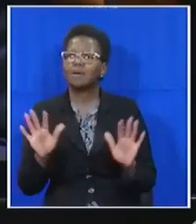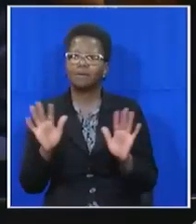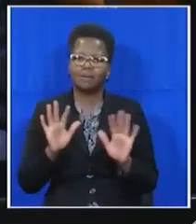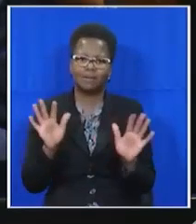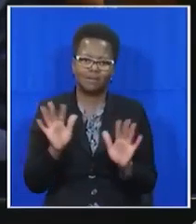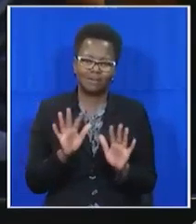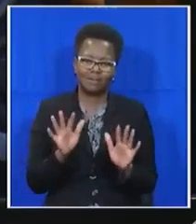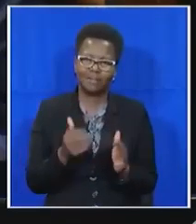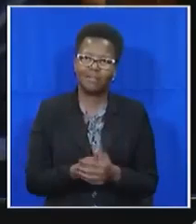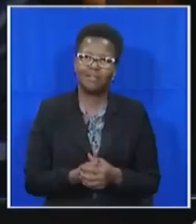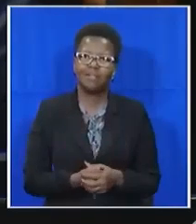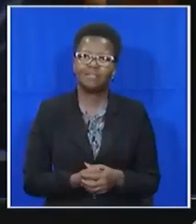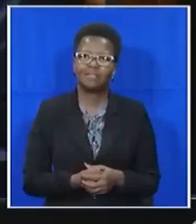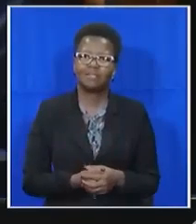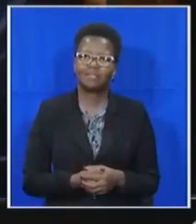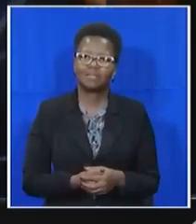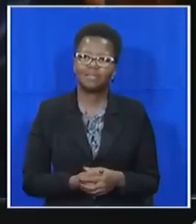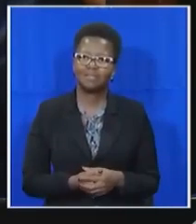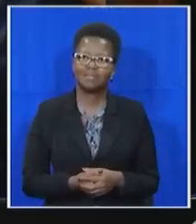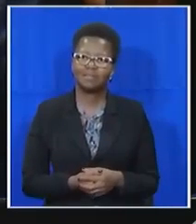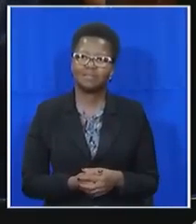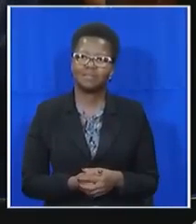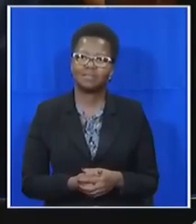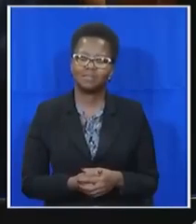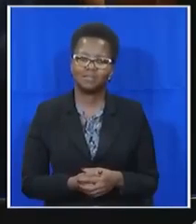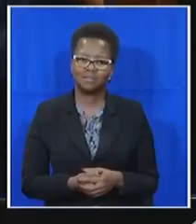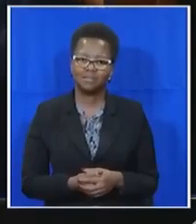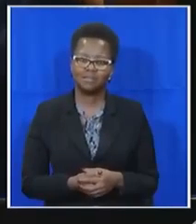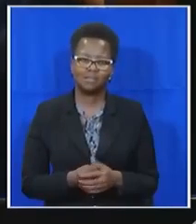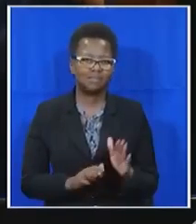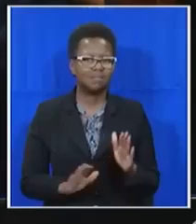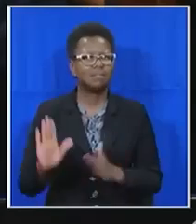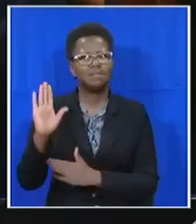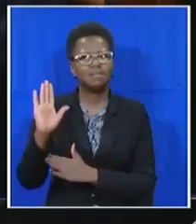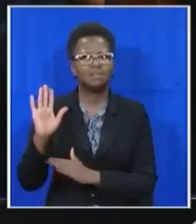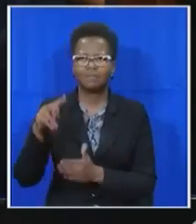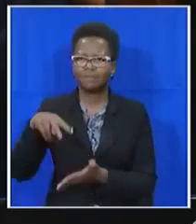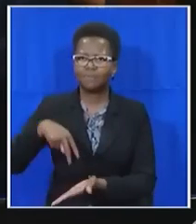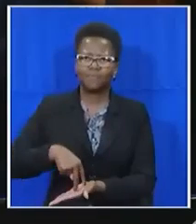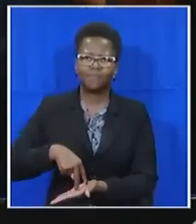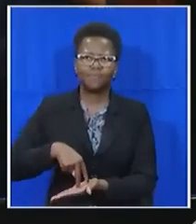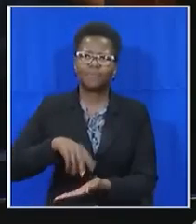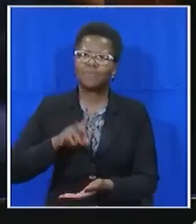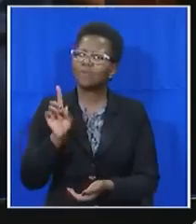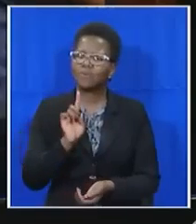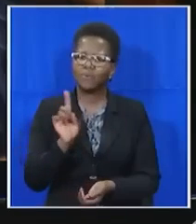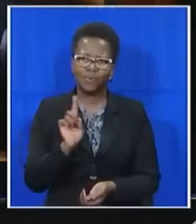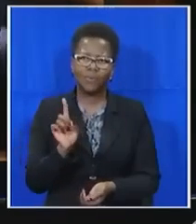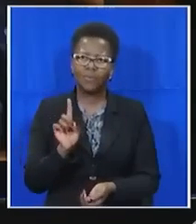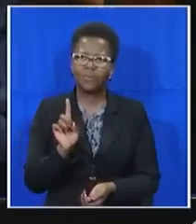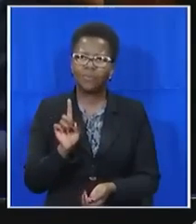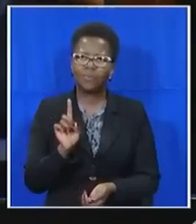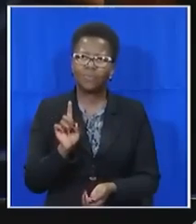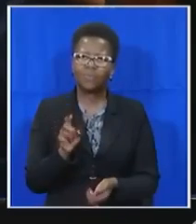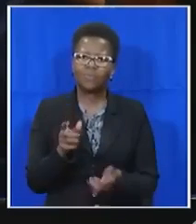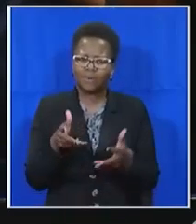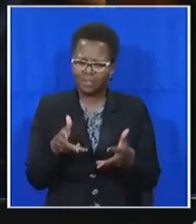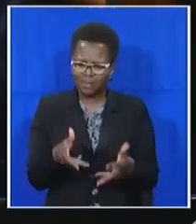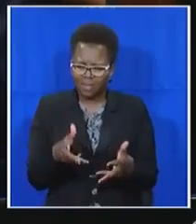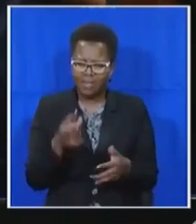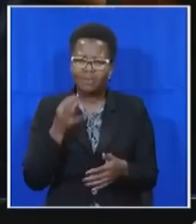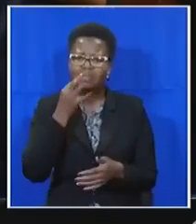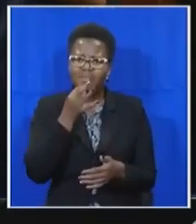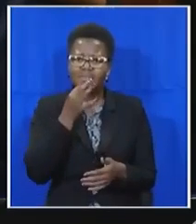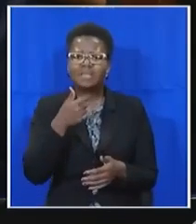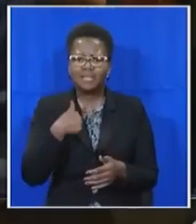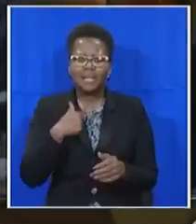of 5. order. Honorable Member, you are raising a point of order and you want me to refer to that. You can't, how do you But I'm speak? raising in